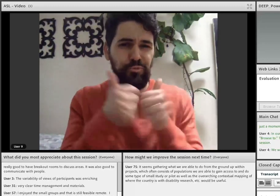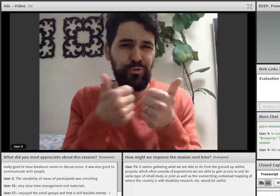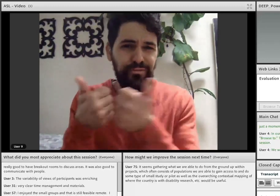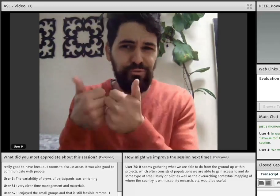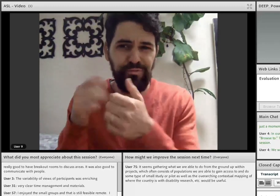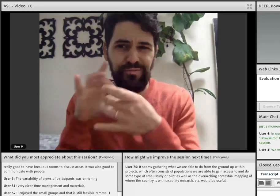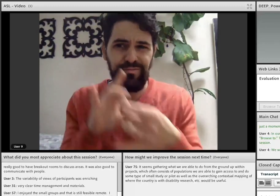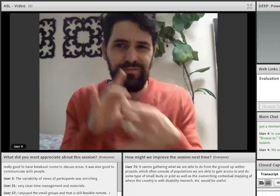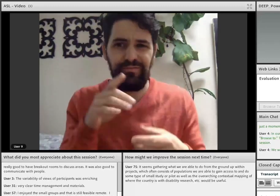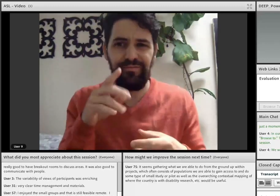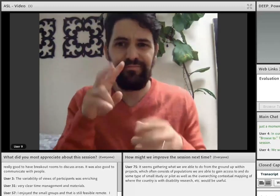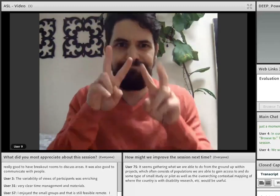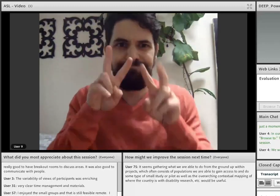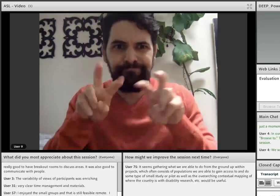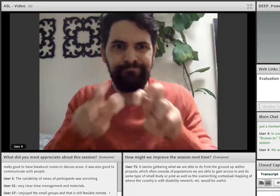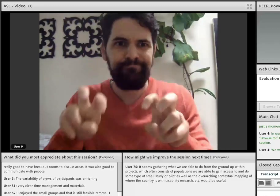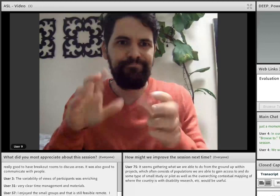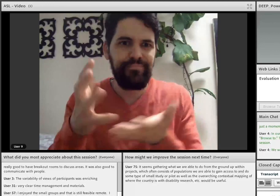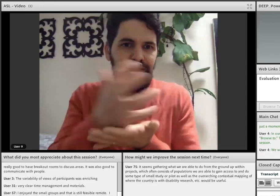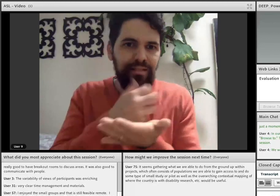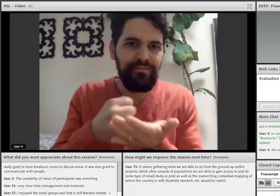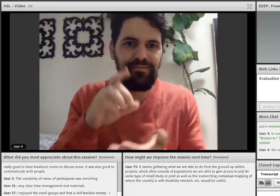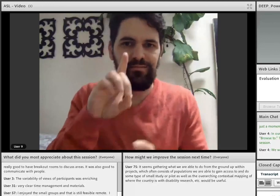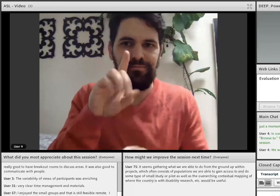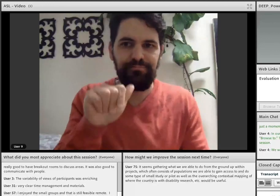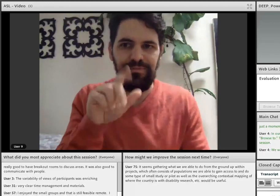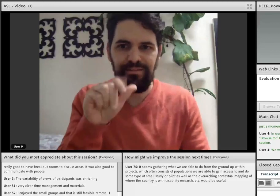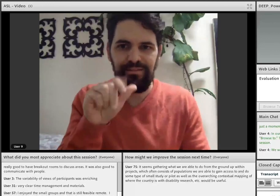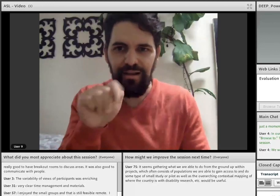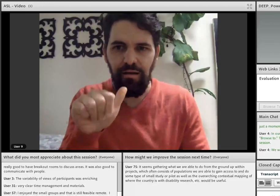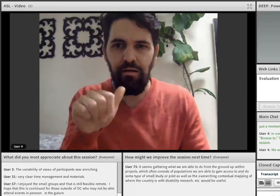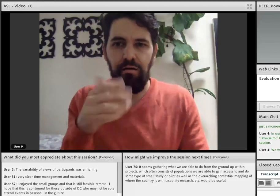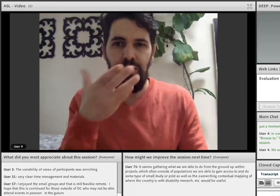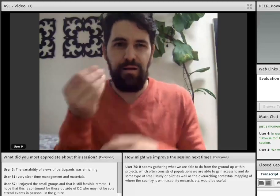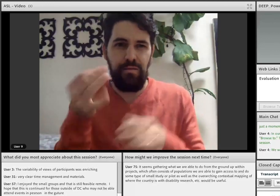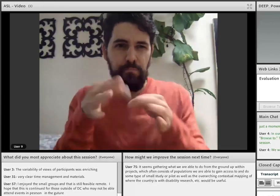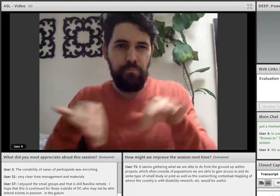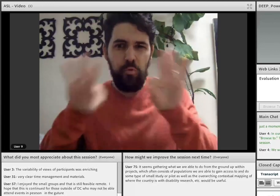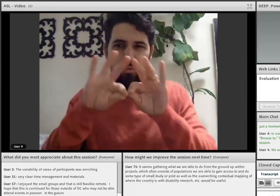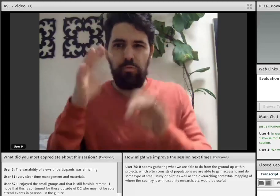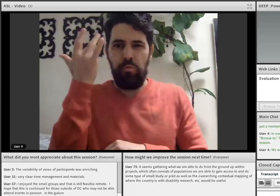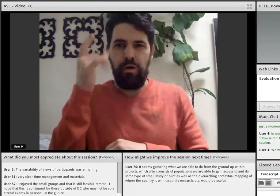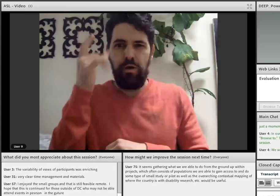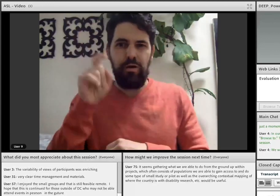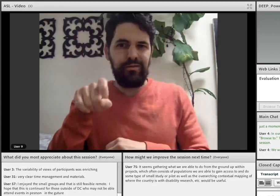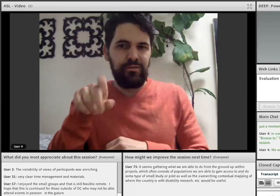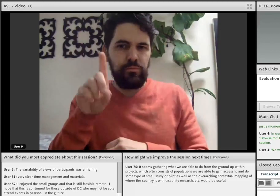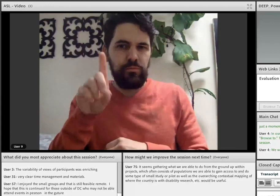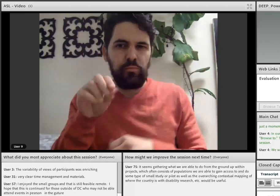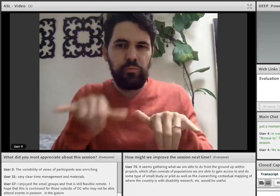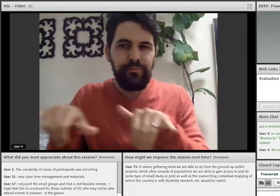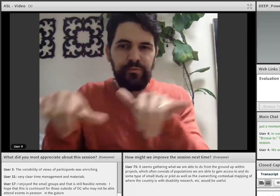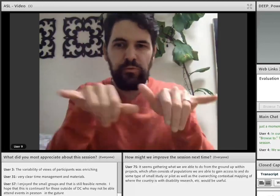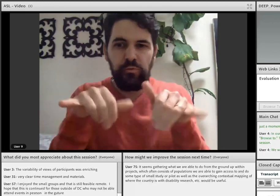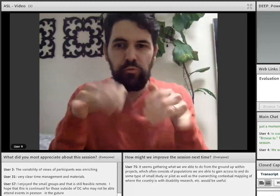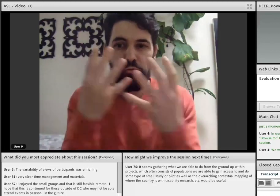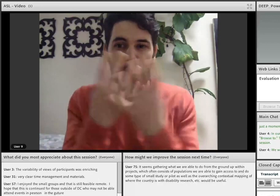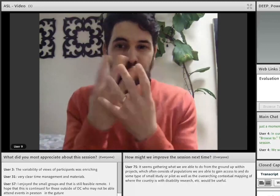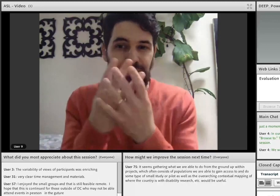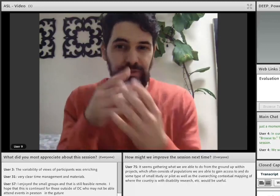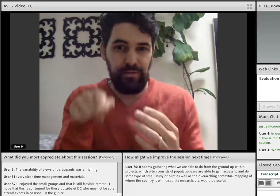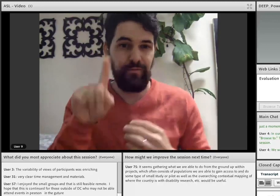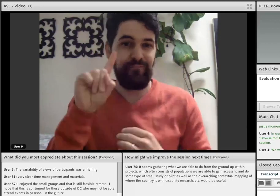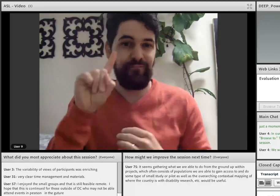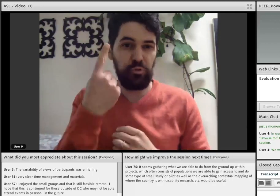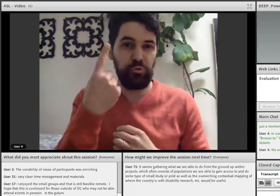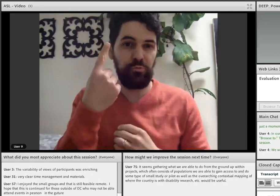It's interesting to learn from different presenters about the history of the Washington group questions, the different challenges that different groups are facing in terms of data collection